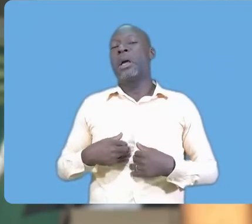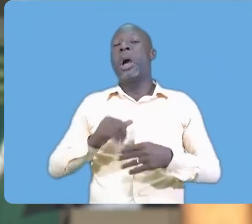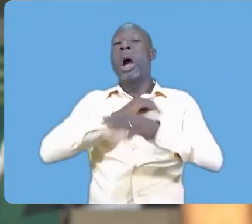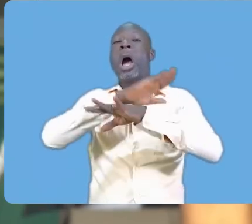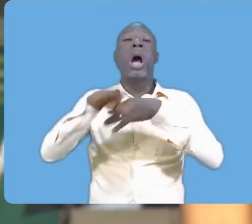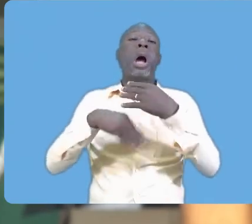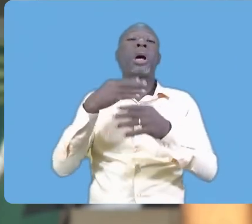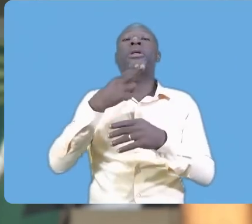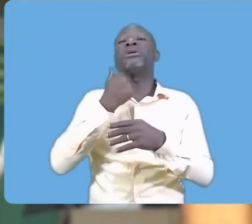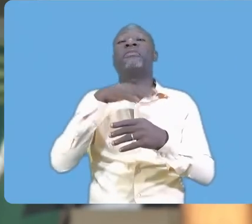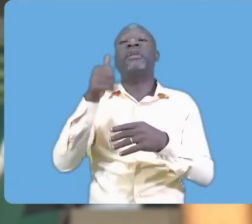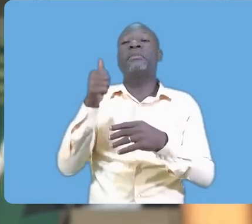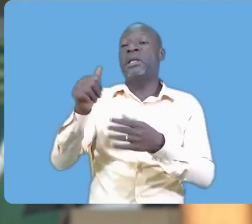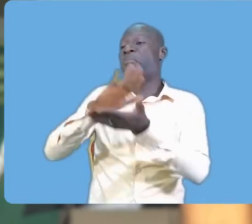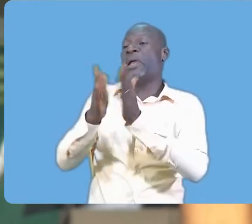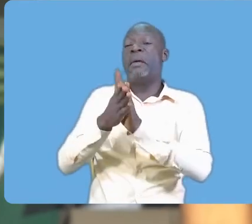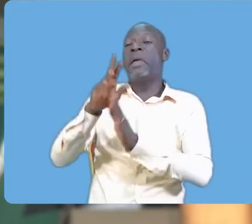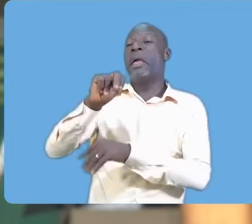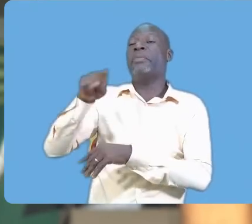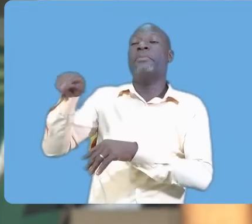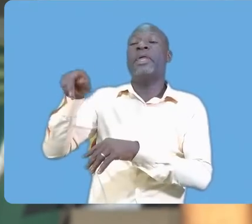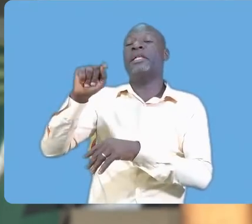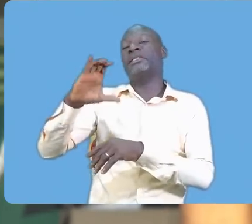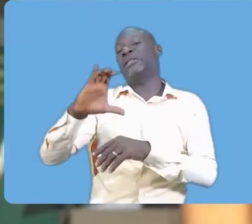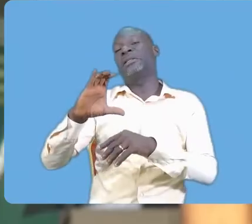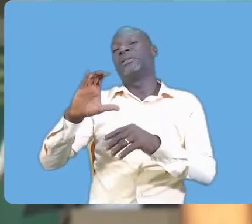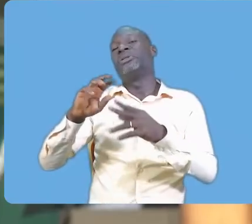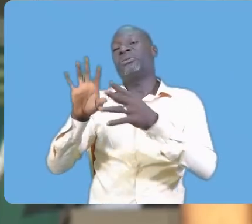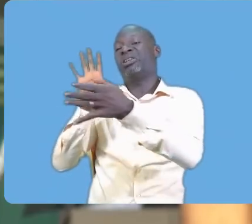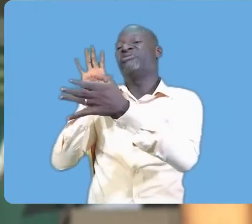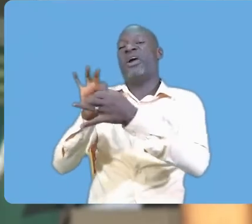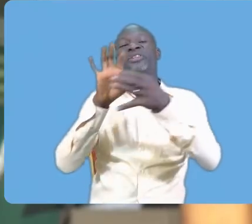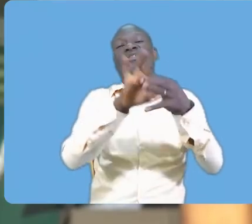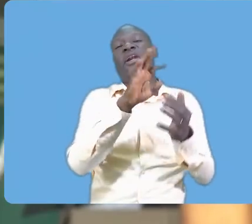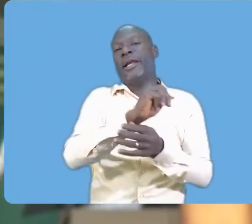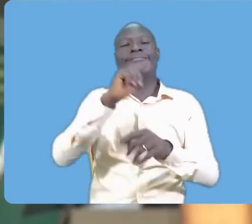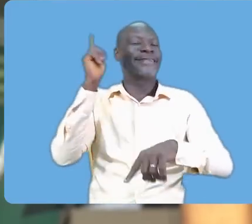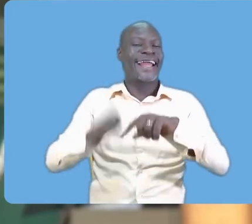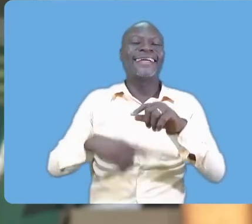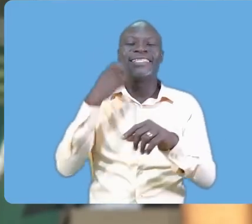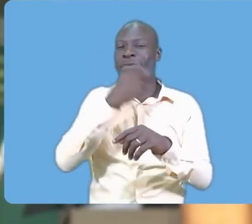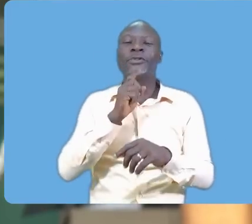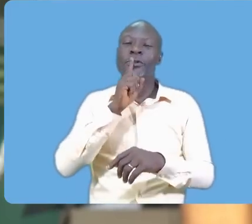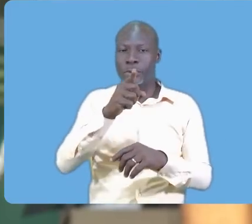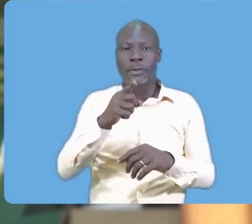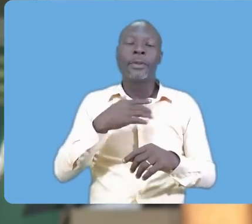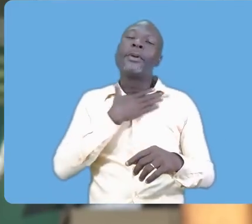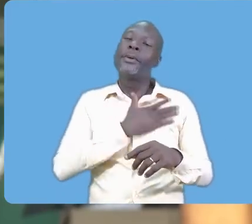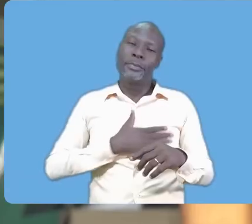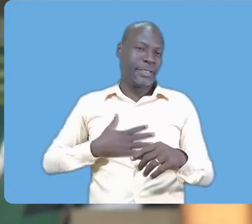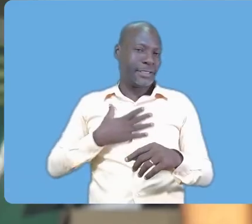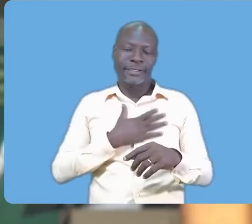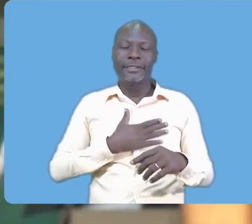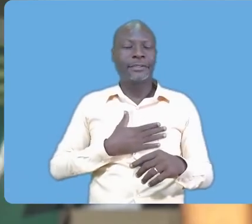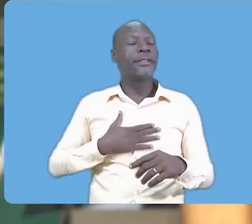adane MPP for ni NDC for enti nokre e fa ne nokre pa no ye mpese ye ka enti pa cha wo